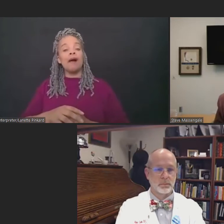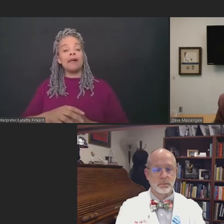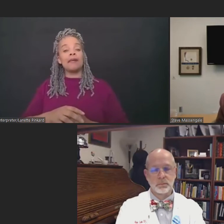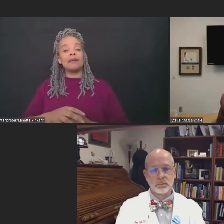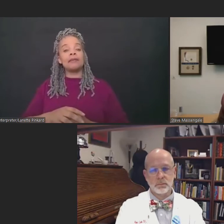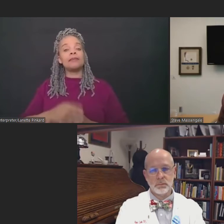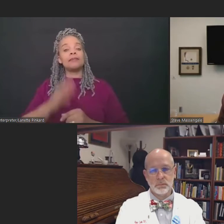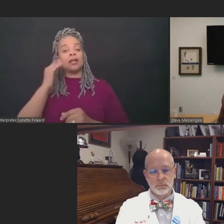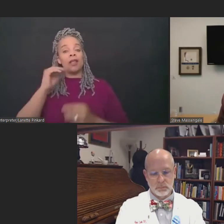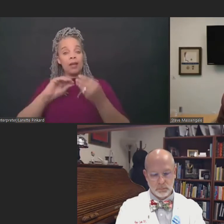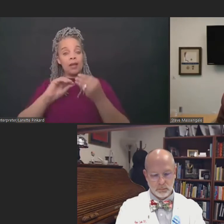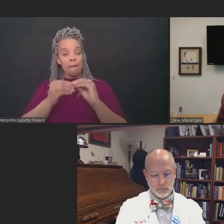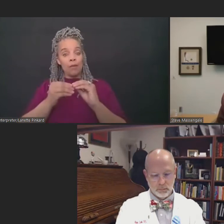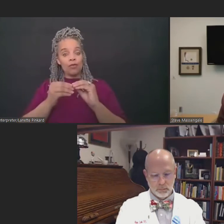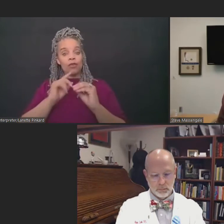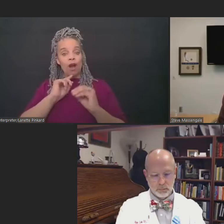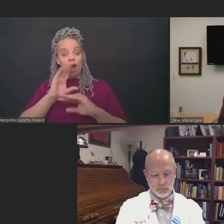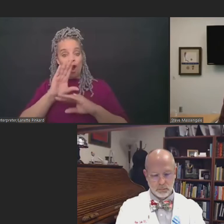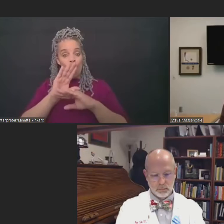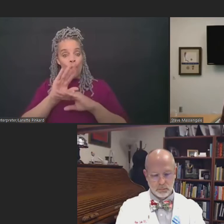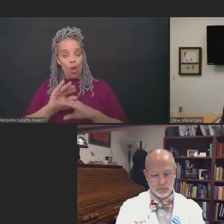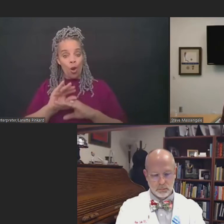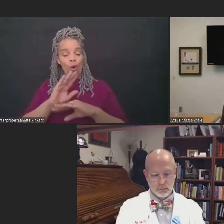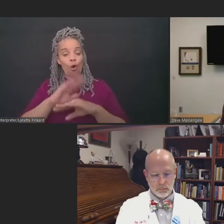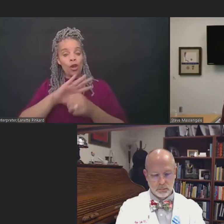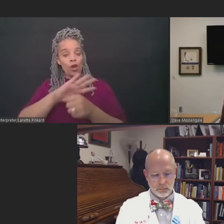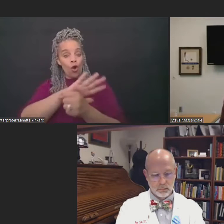are low on the COVID